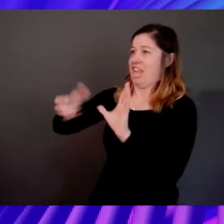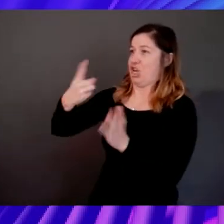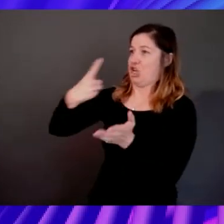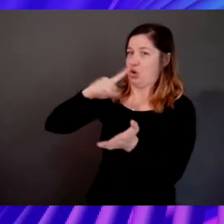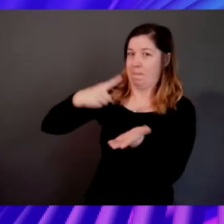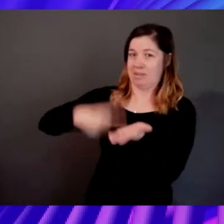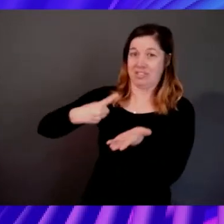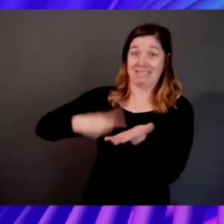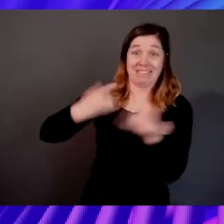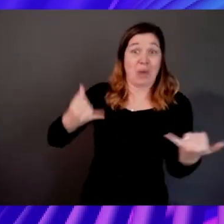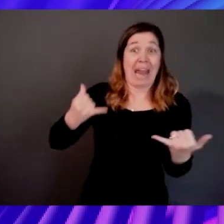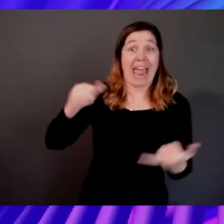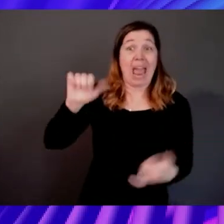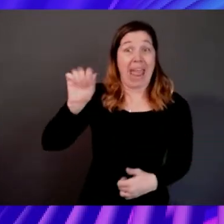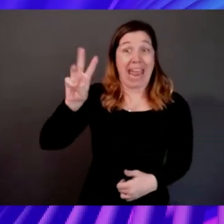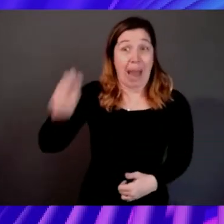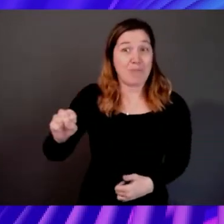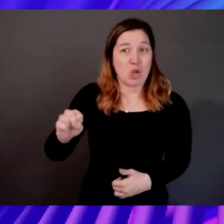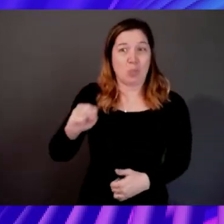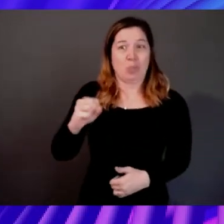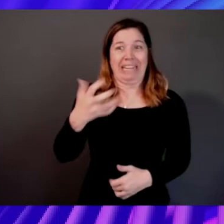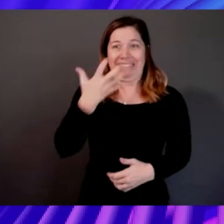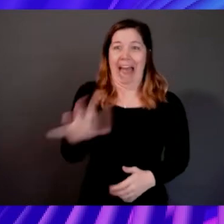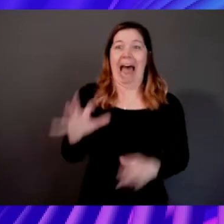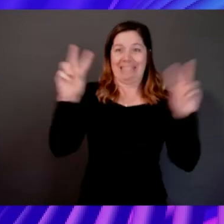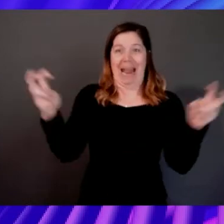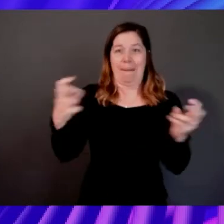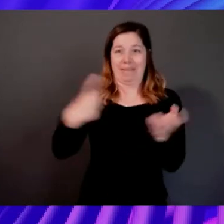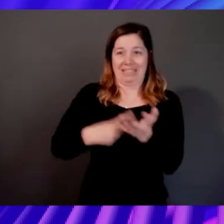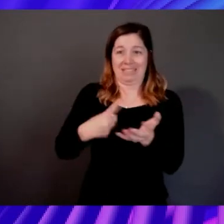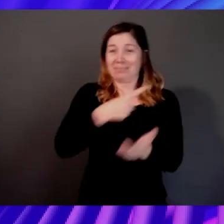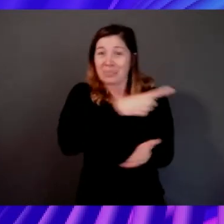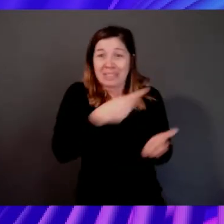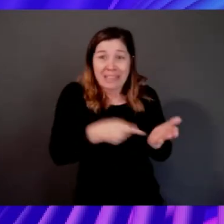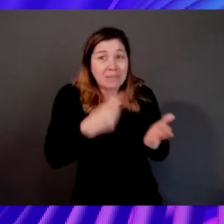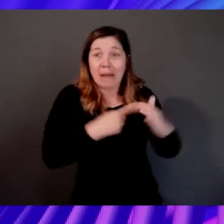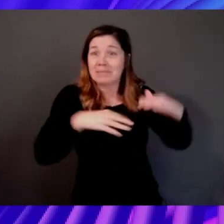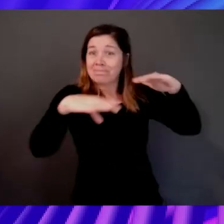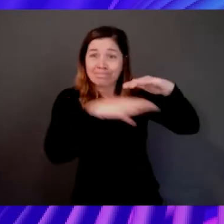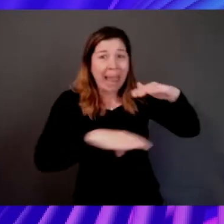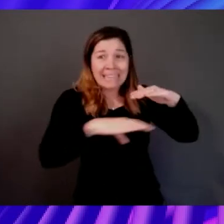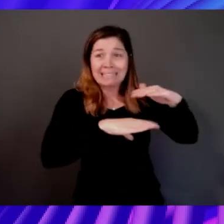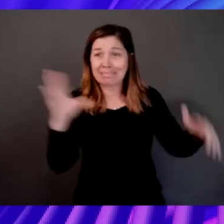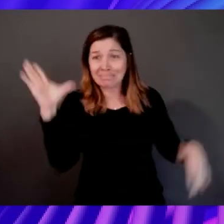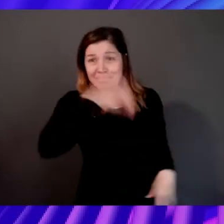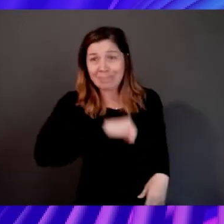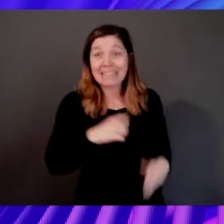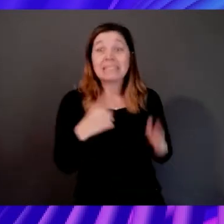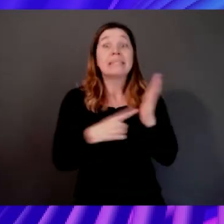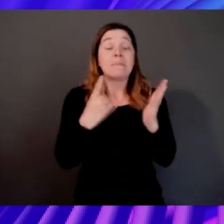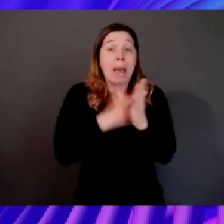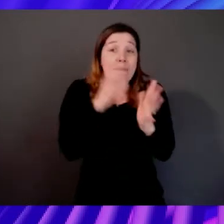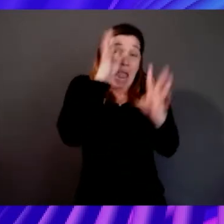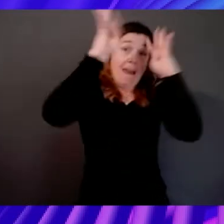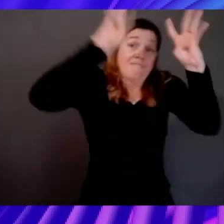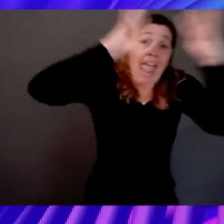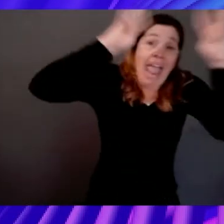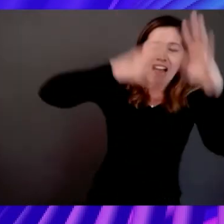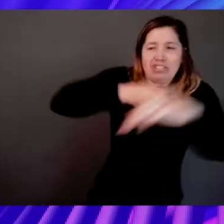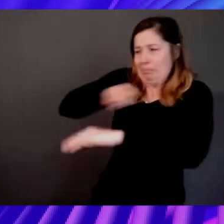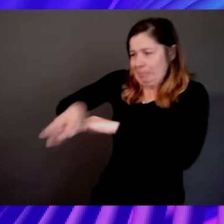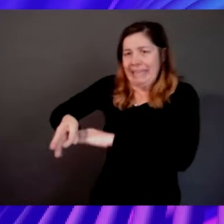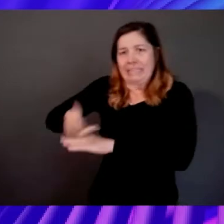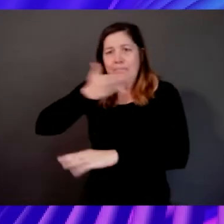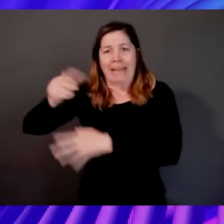AWS Partner Network. Sometimes the basics are missed, right? Yeah. Sometimes innovation outpaces best practice. Yeah. I'm